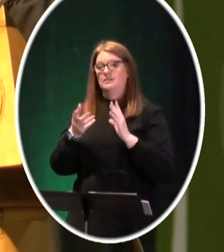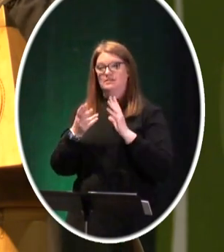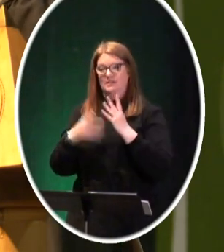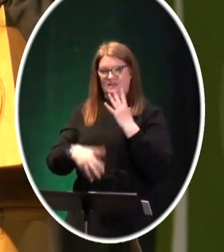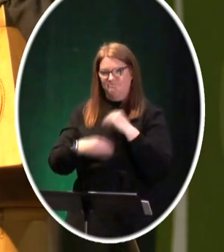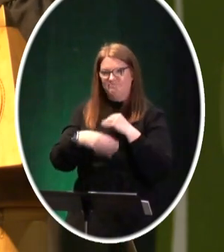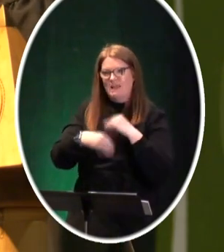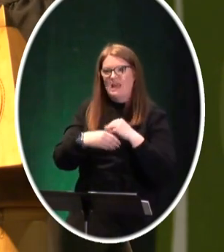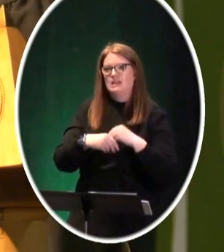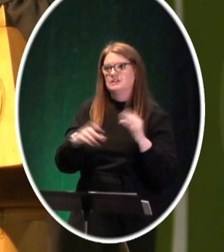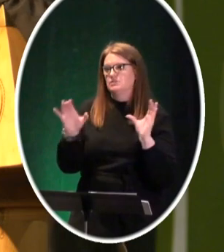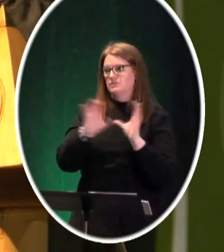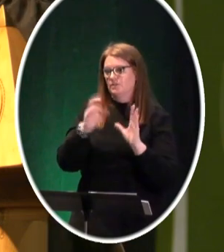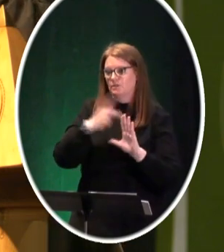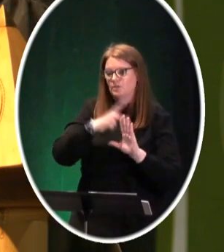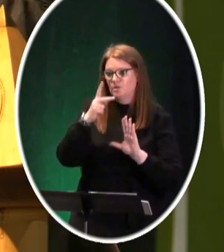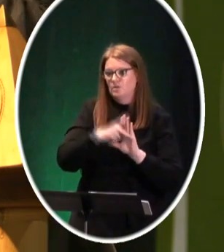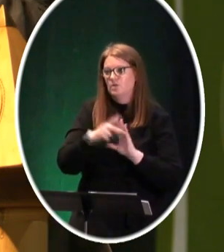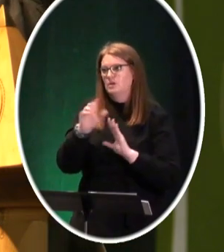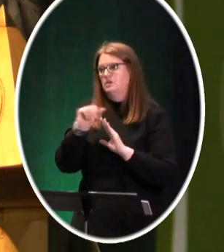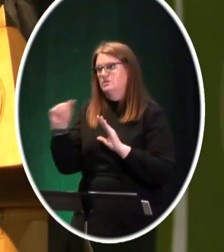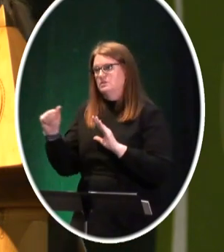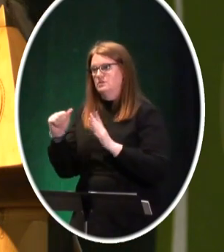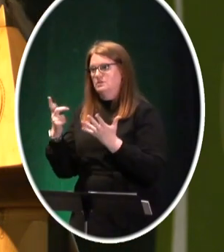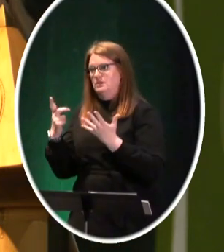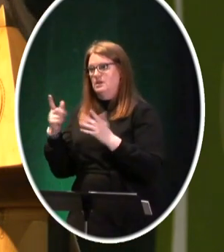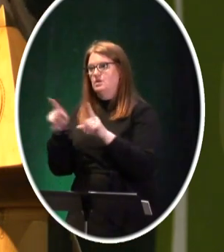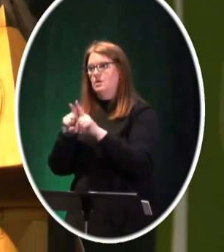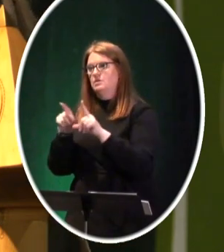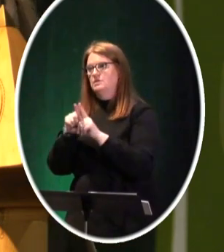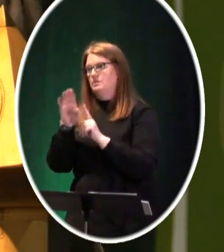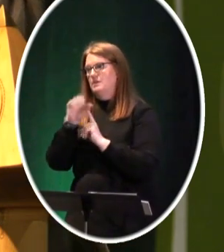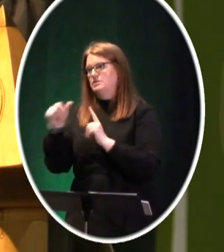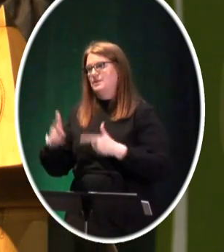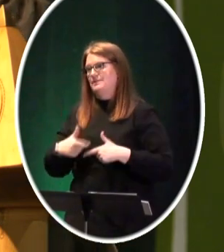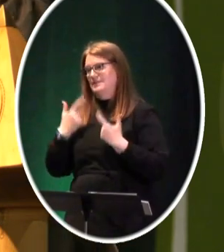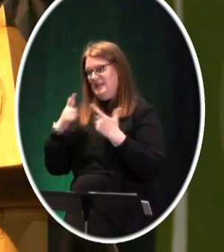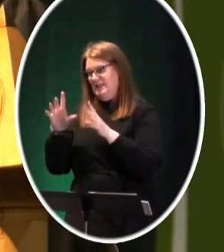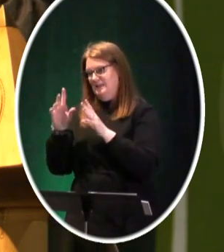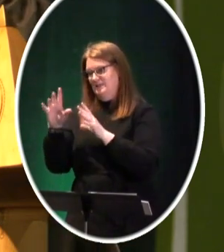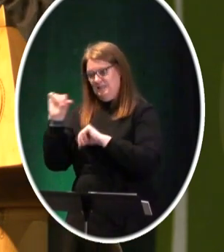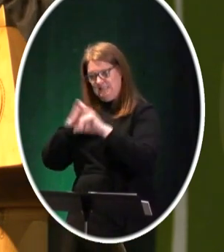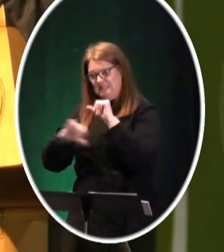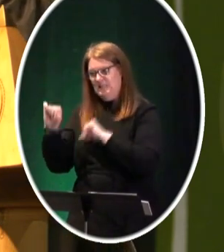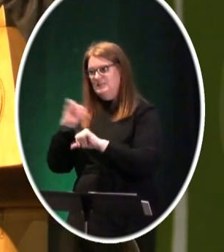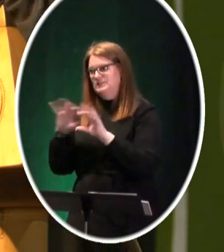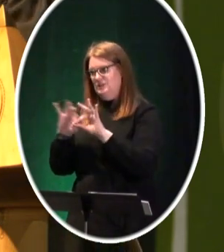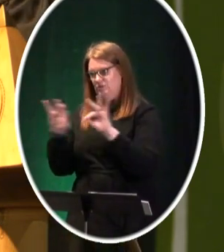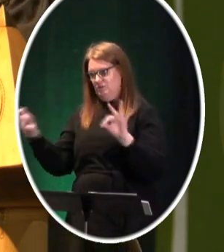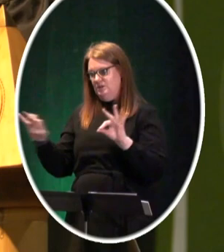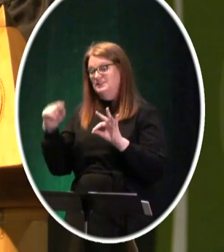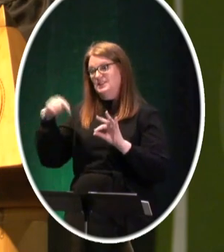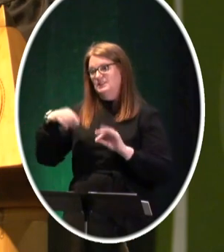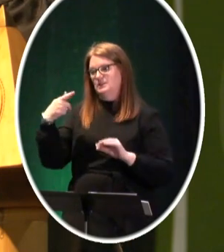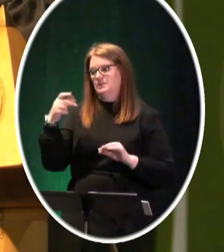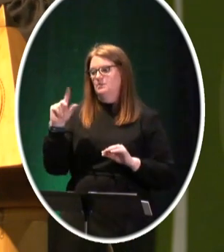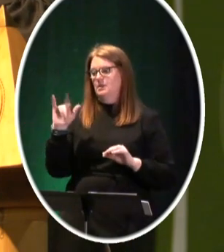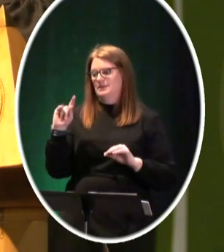programs, associate level programs, and now its Bachelor of Applied Science degrees through its designation as a polytechnic